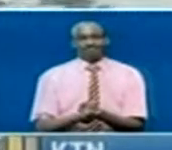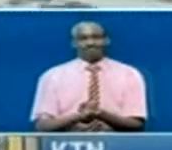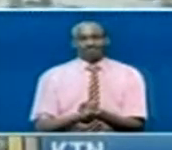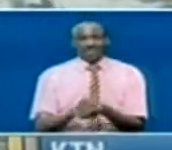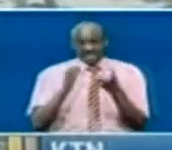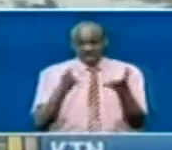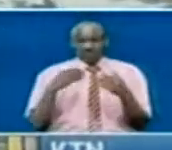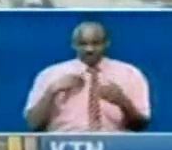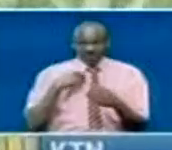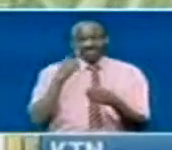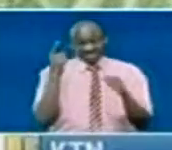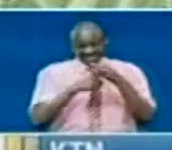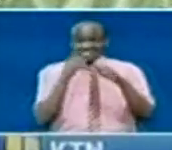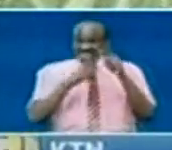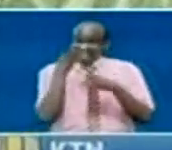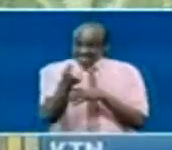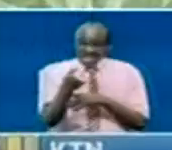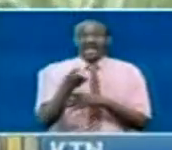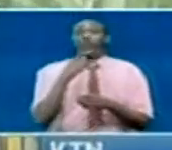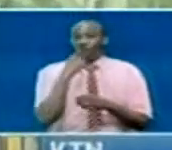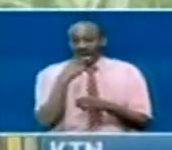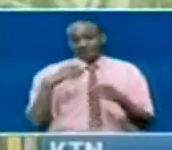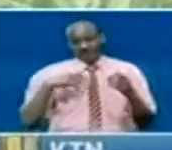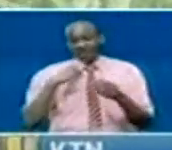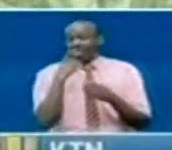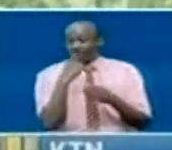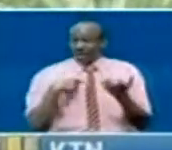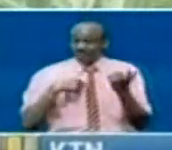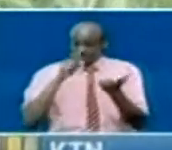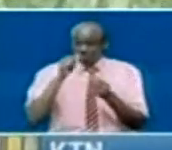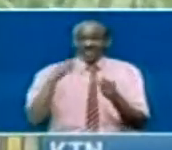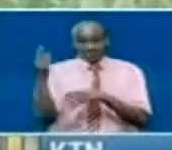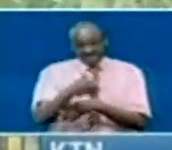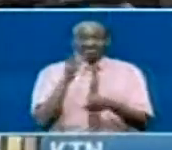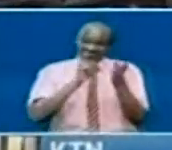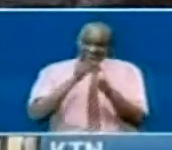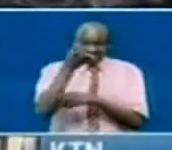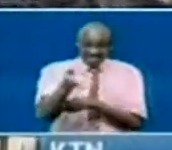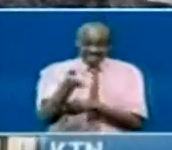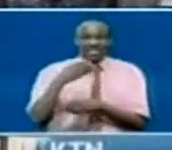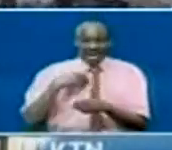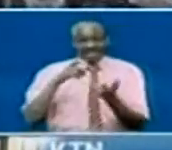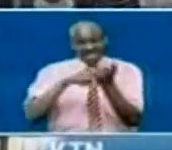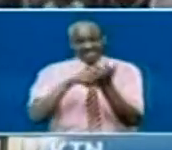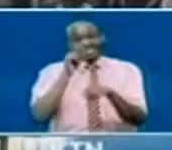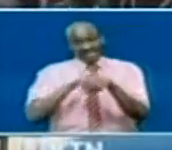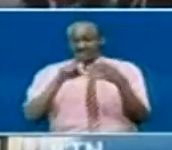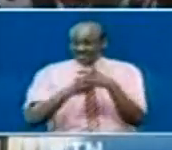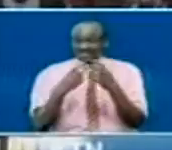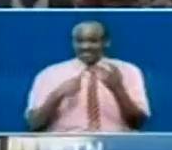For the sixth year running, residents of Mwea County will welcome the annual Mwea Classic Marathon that has graced their rice plantations since the